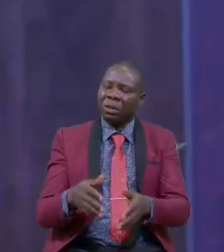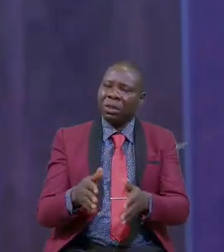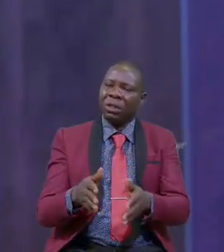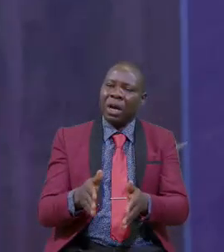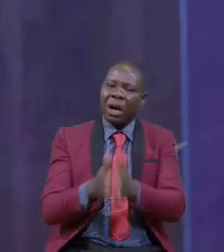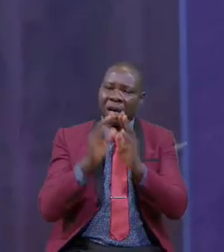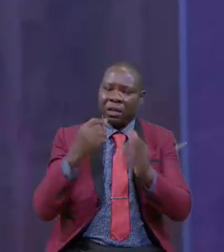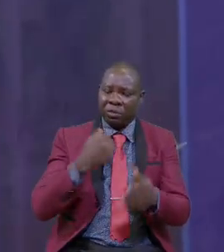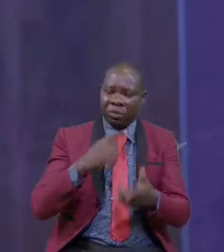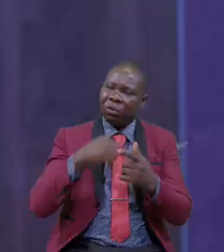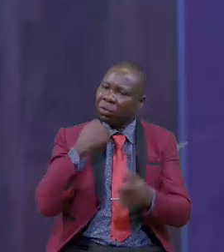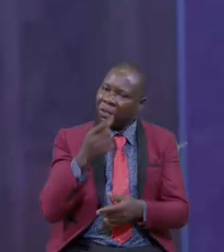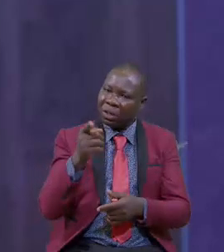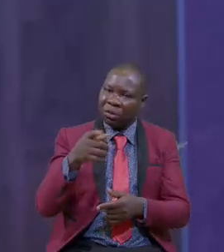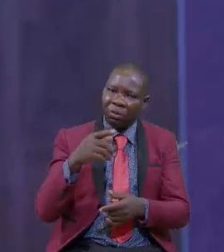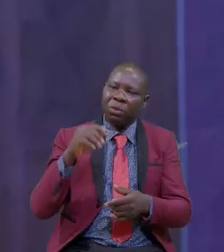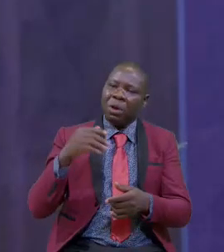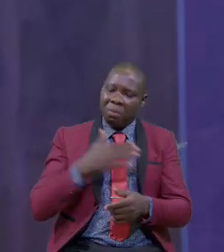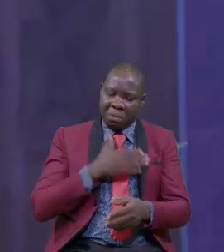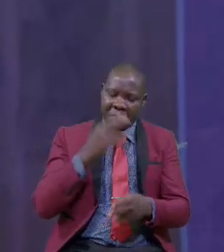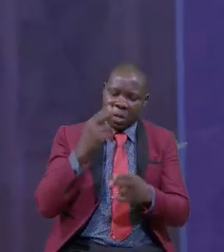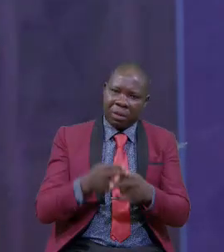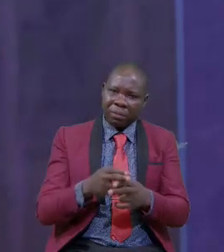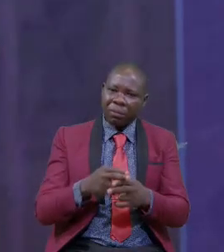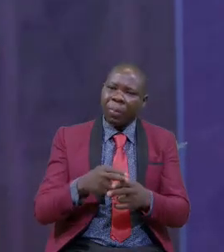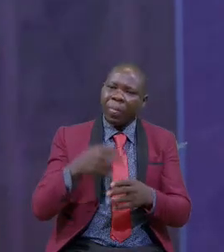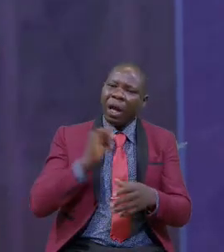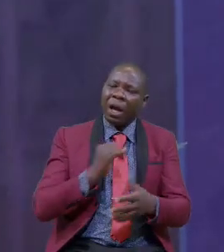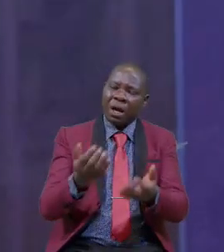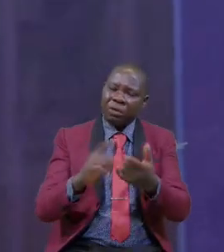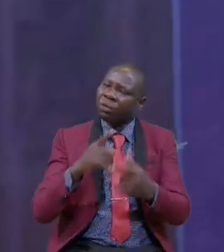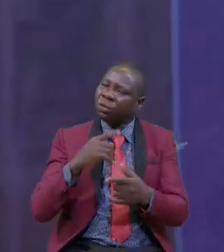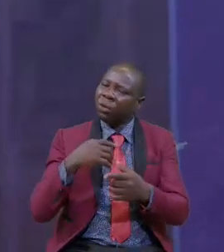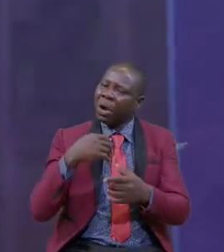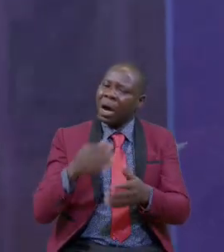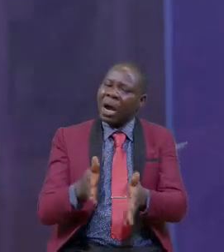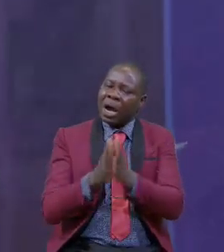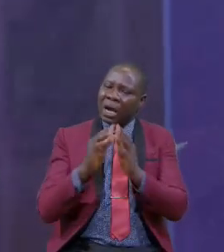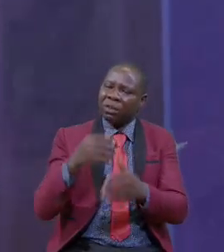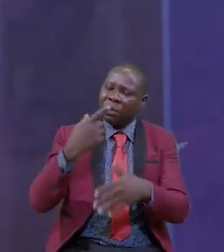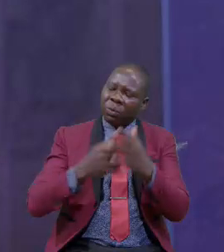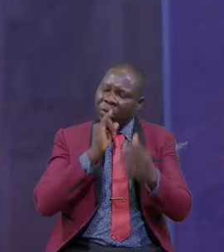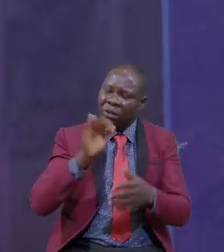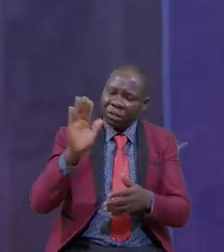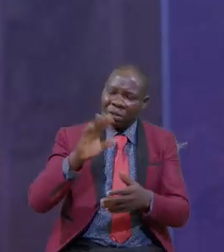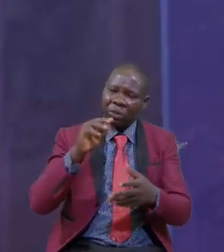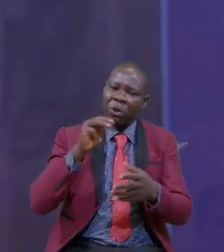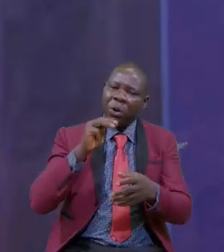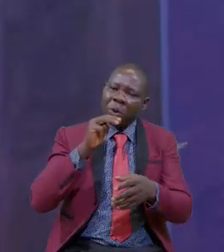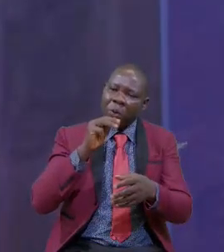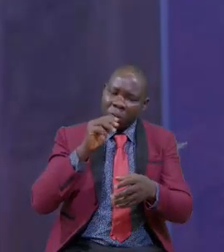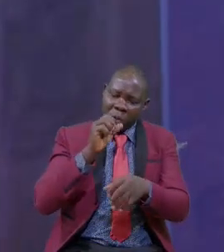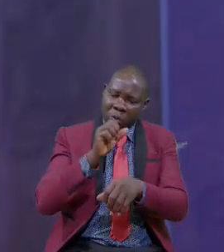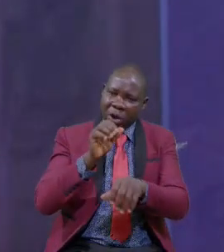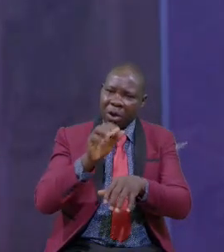her standing was in Christ. To give me a message like that, he said, God did not send me to discuss with you. He told me